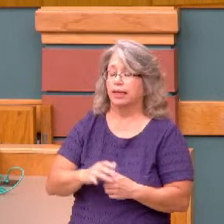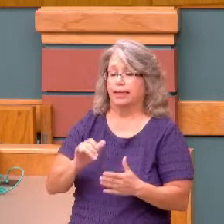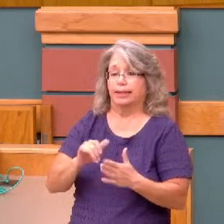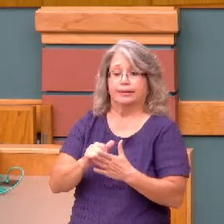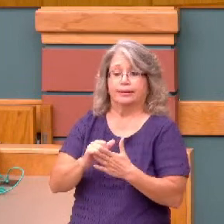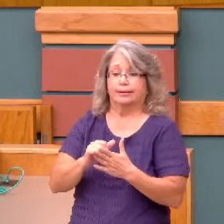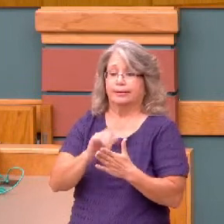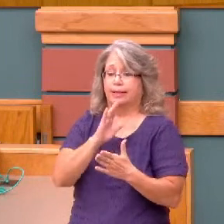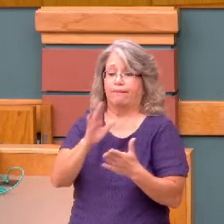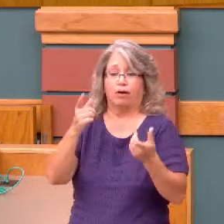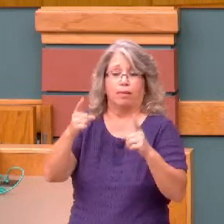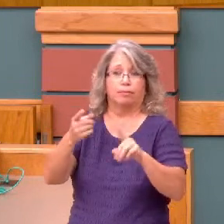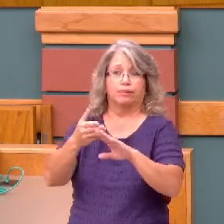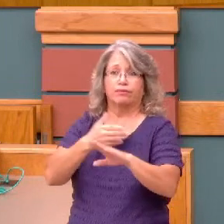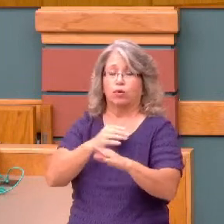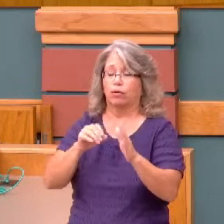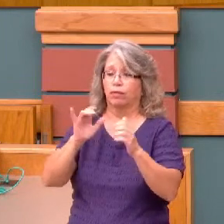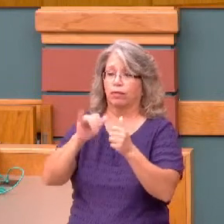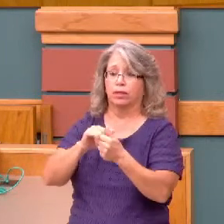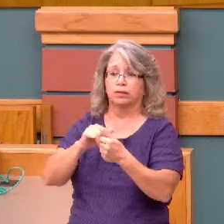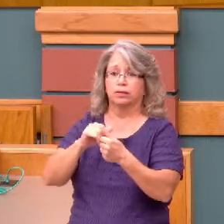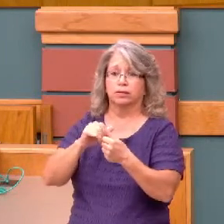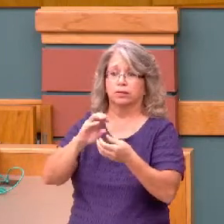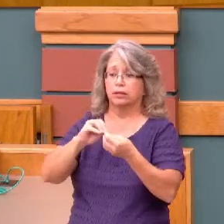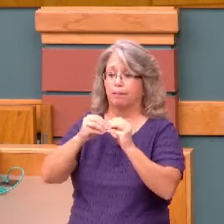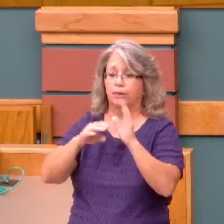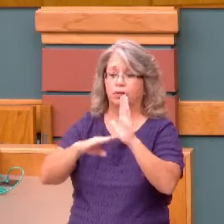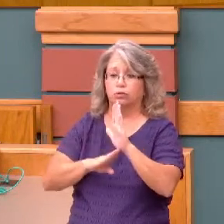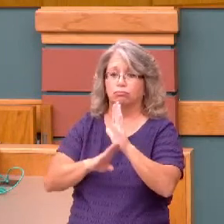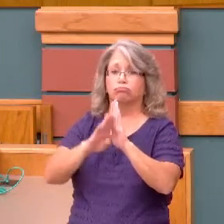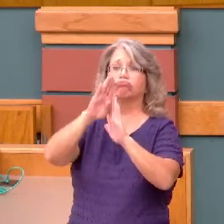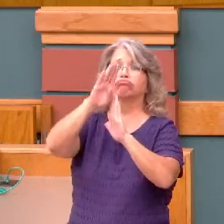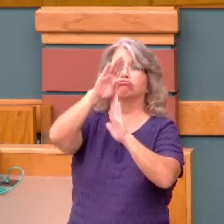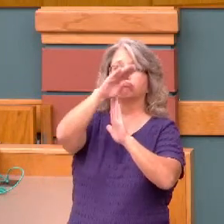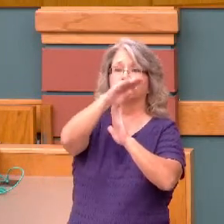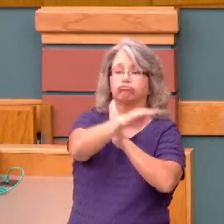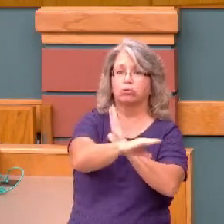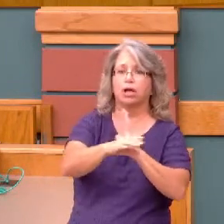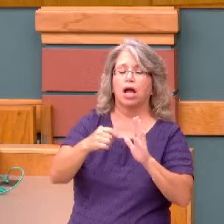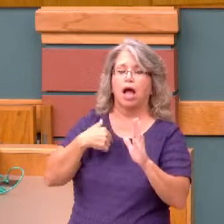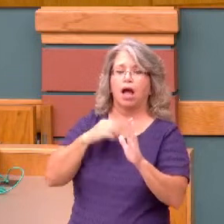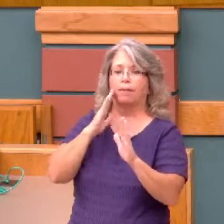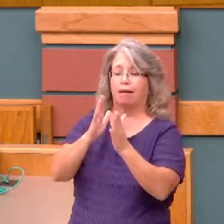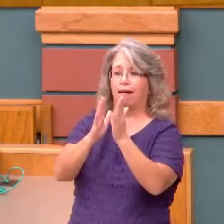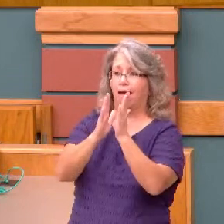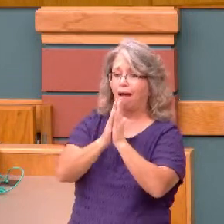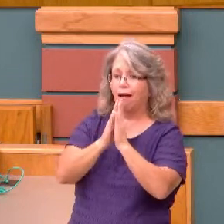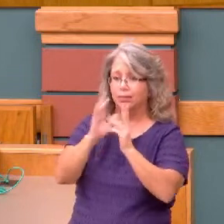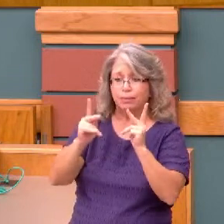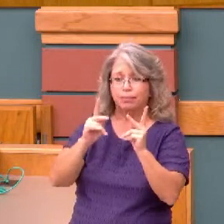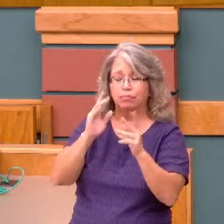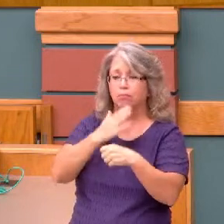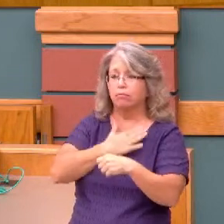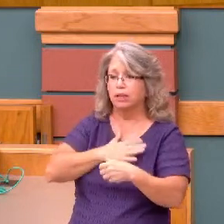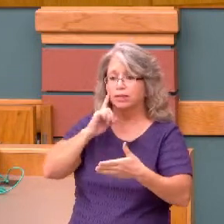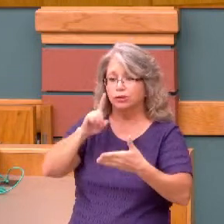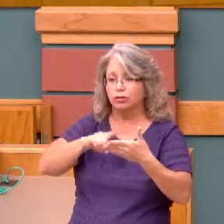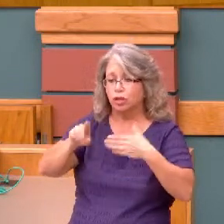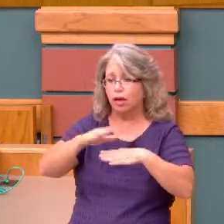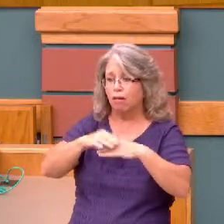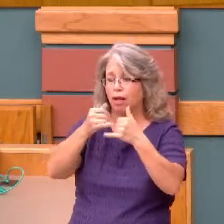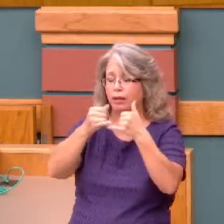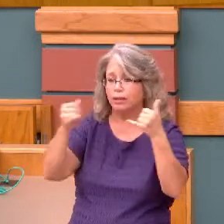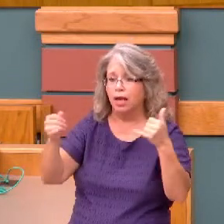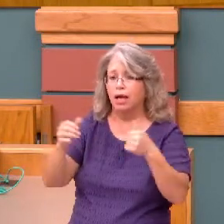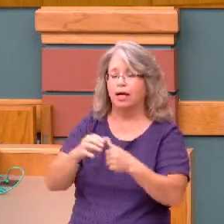and I'm going to encourage everyone to see if they can conduct their business using, again, our online, our mail, or our retail